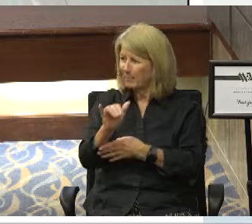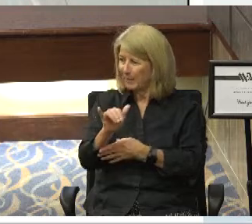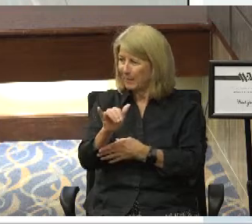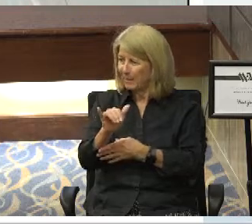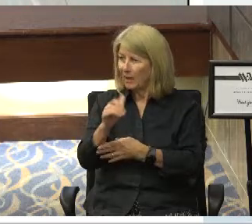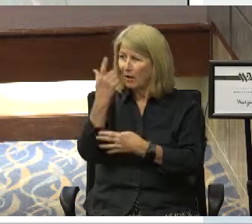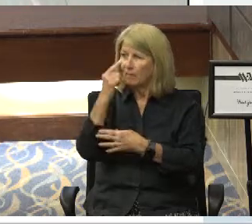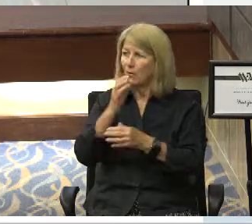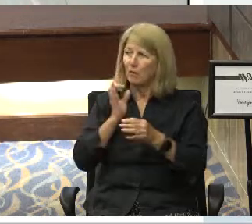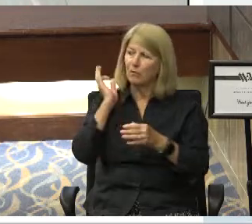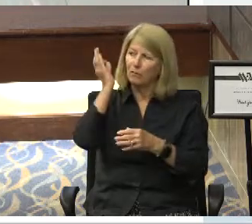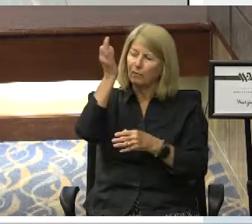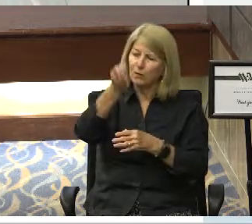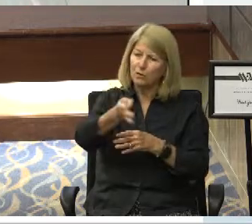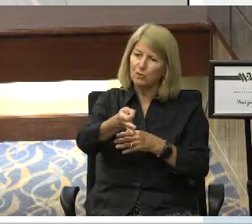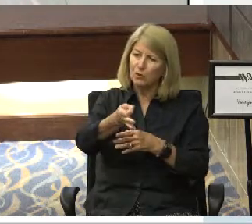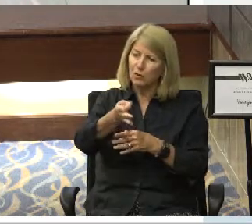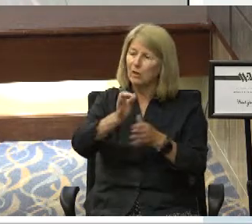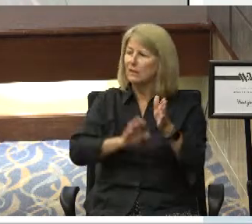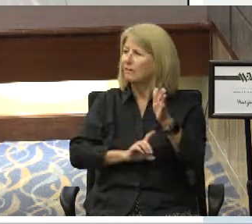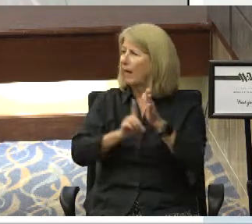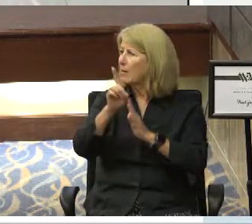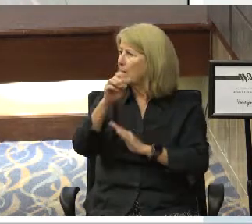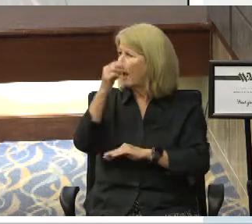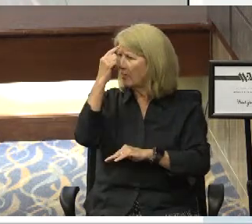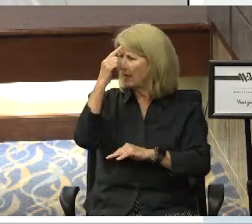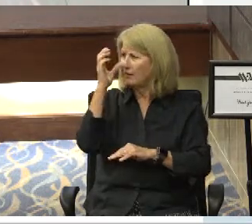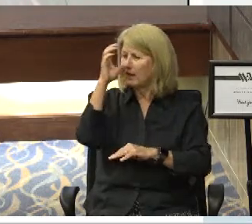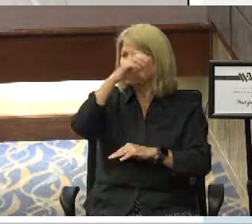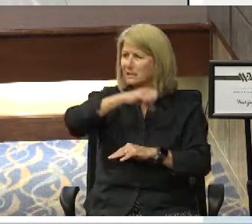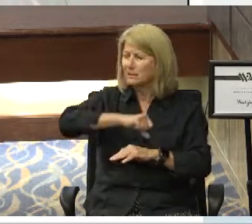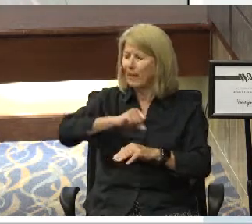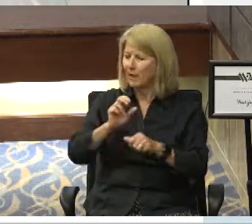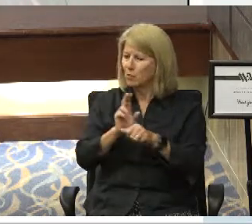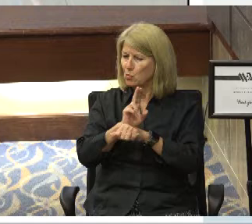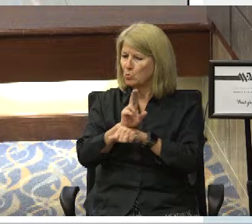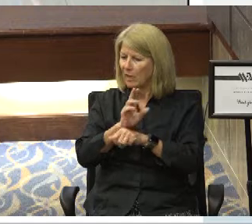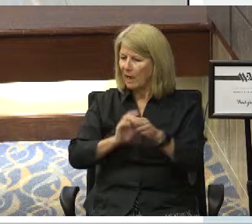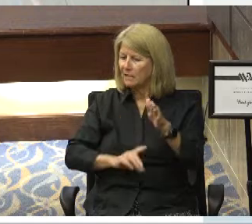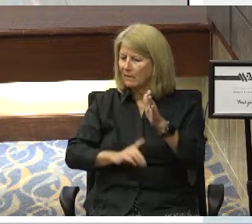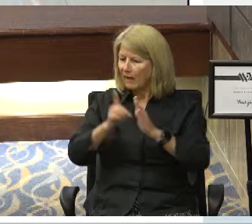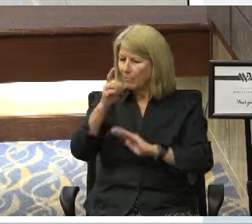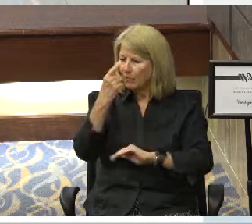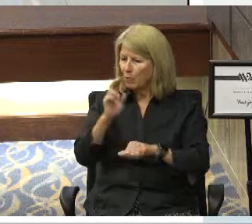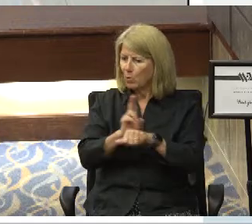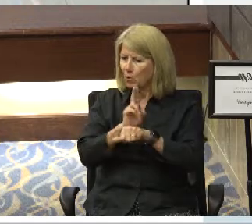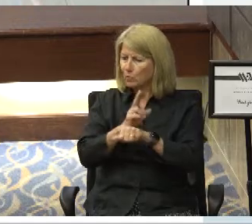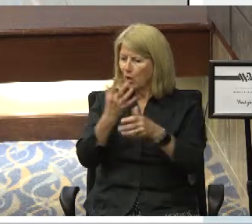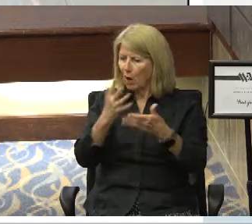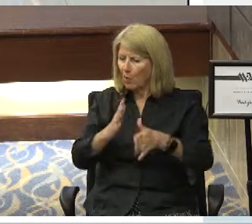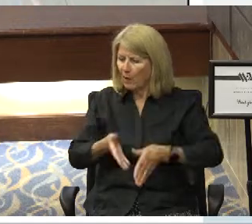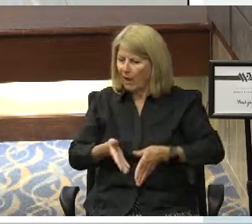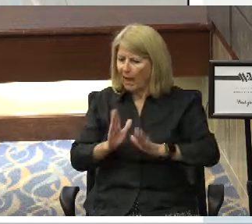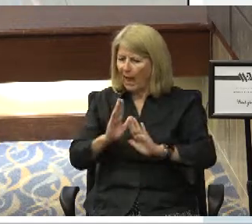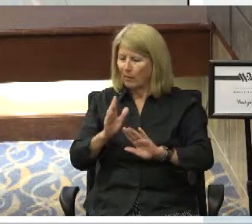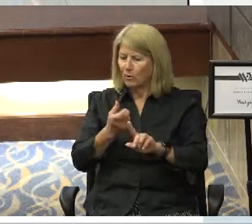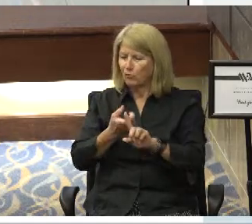future development. I think they anticipate developing it for a use that's already allowed by right in